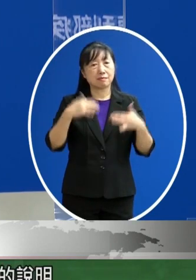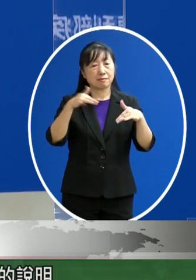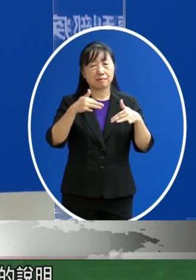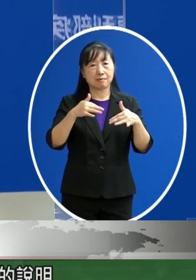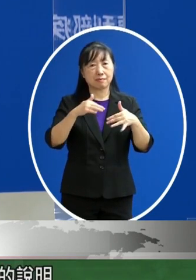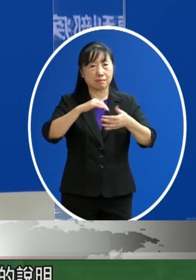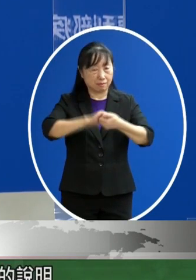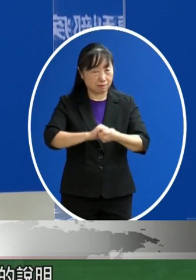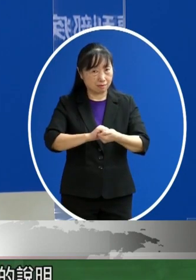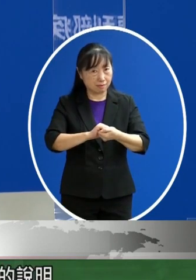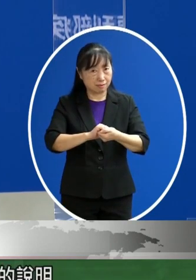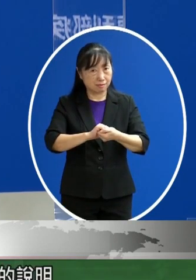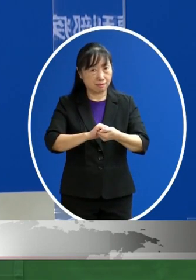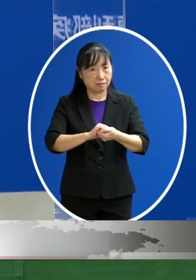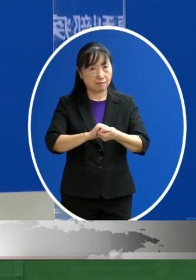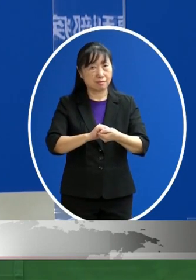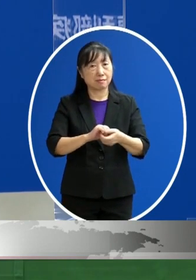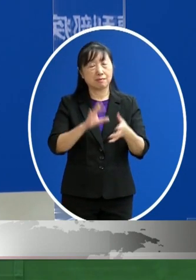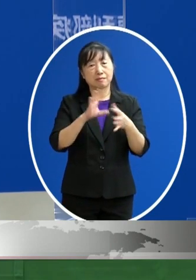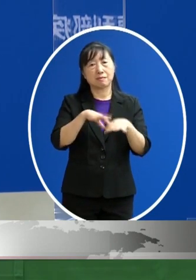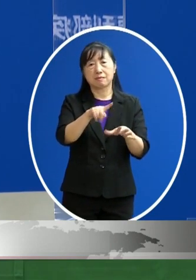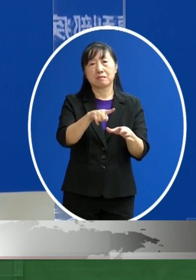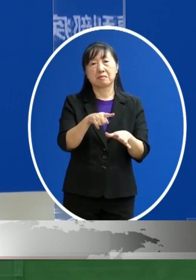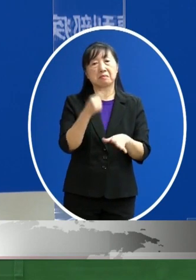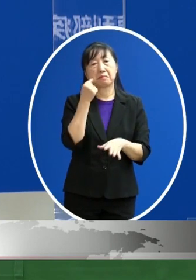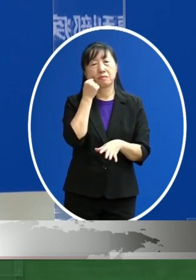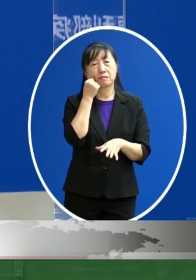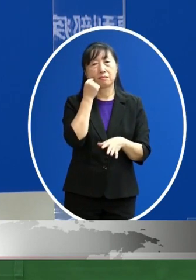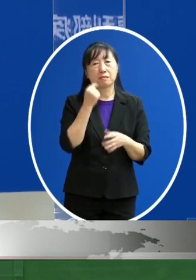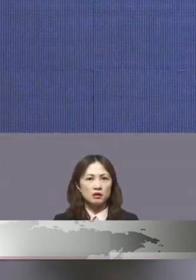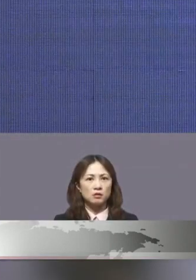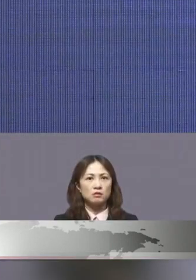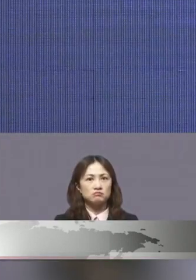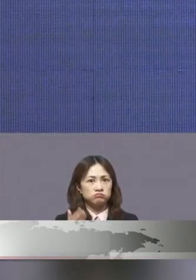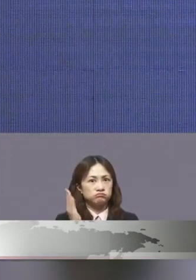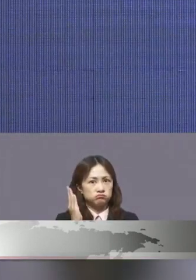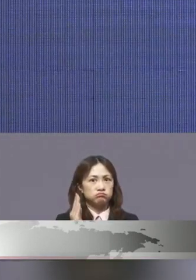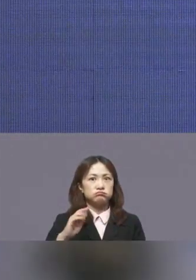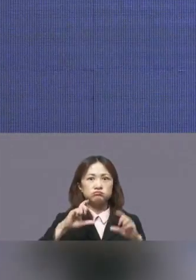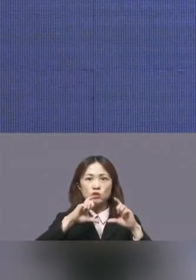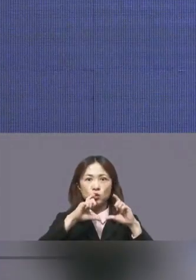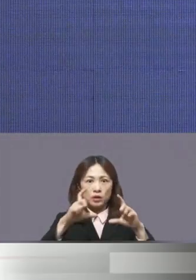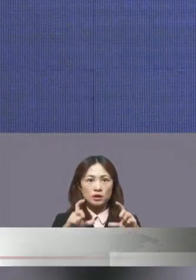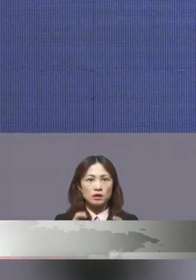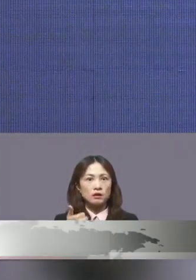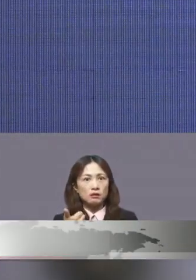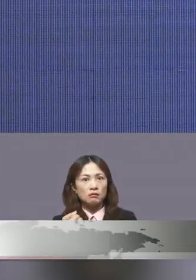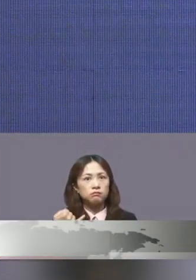are reading into the US FDA's reply and arriving at different opinions.